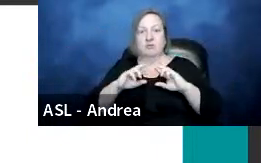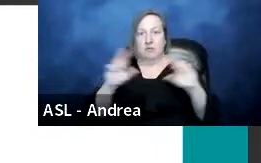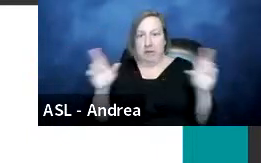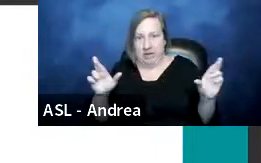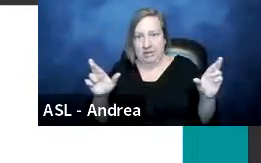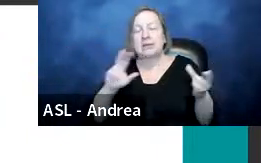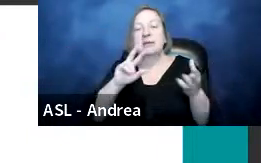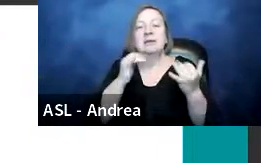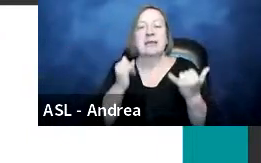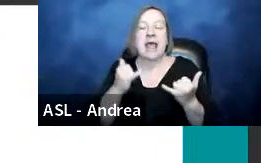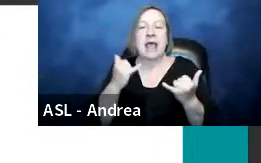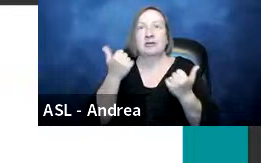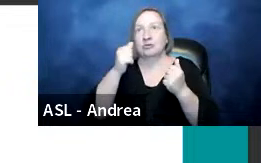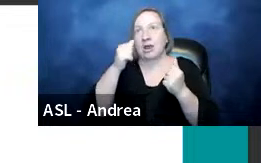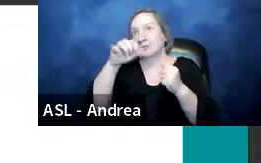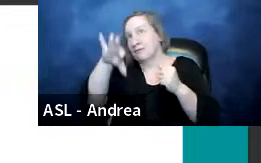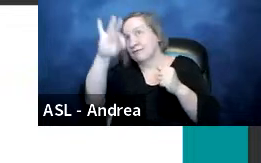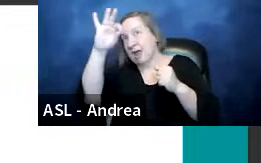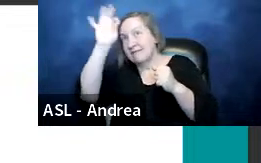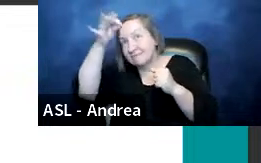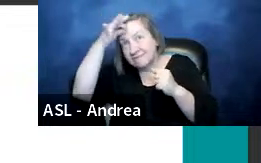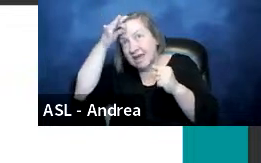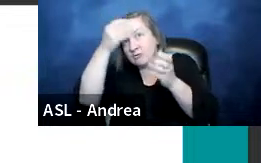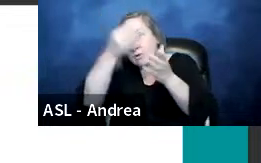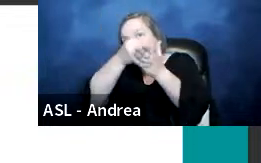going after federal match dollars.